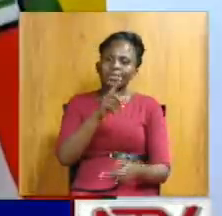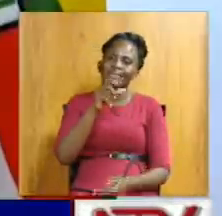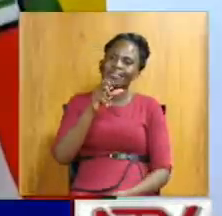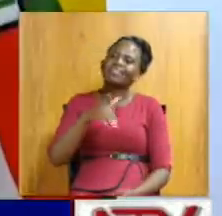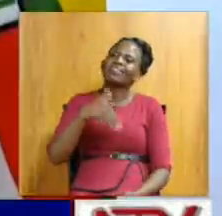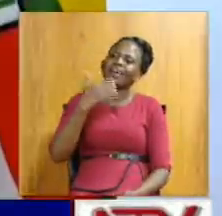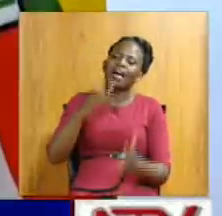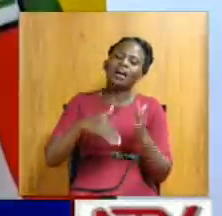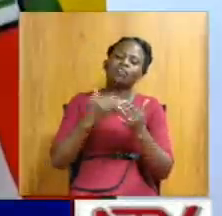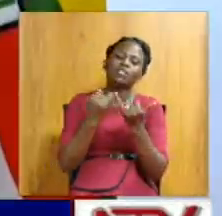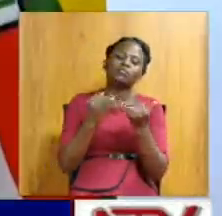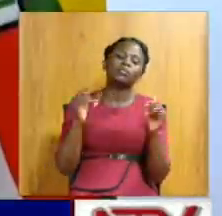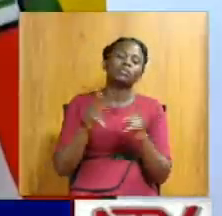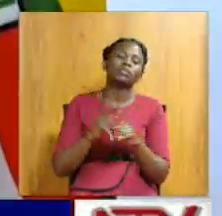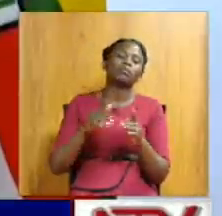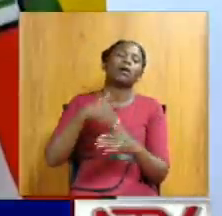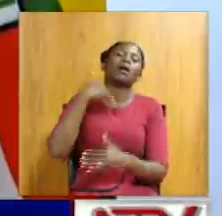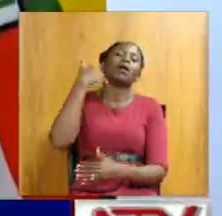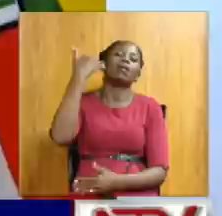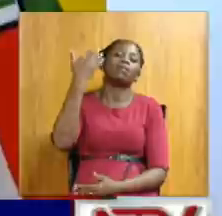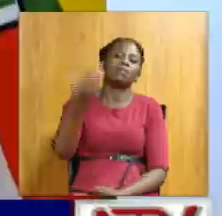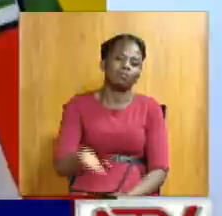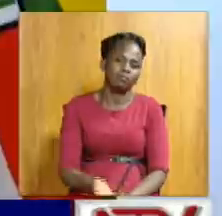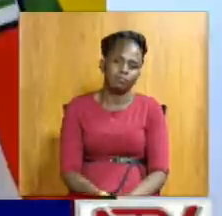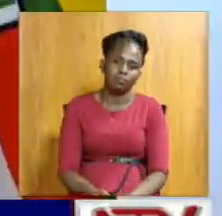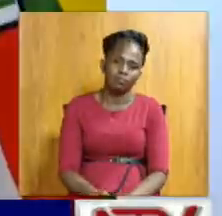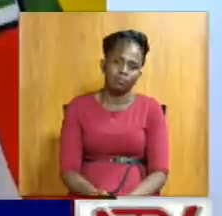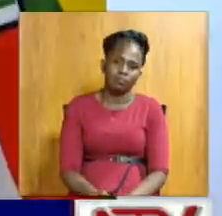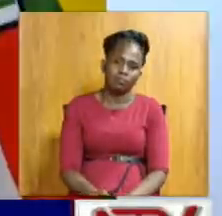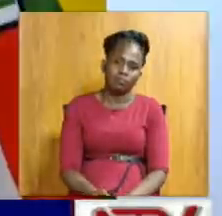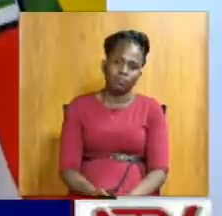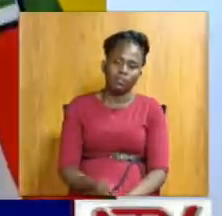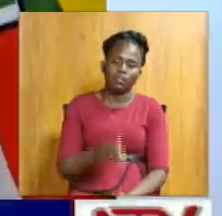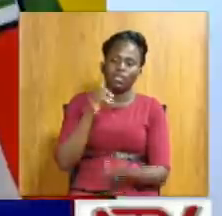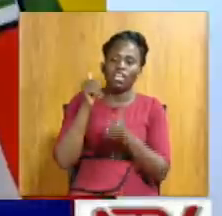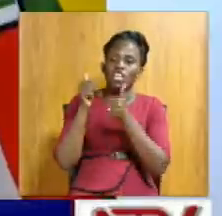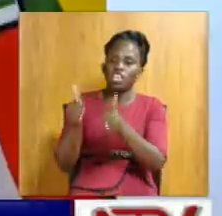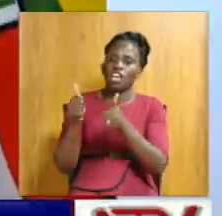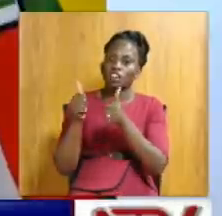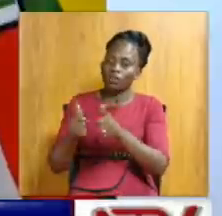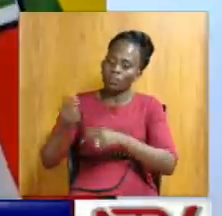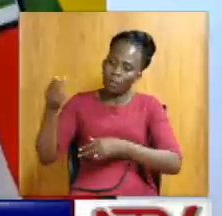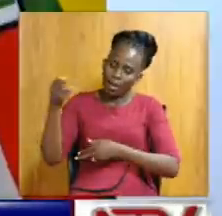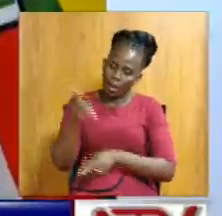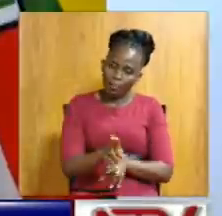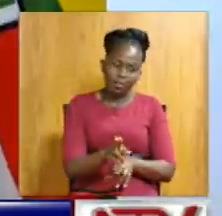beyond. It is the NRM that came to challenge them.